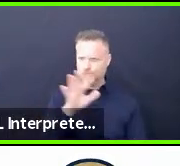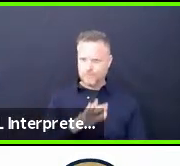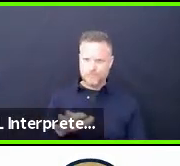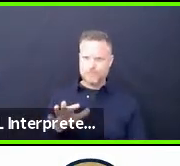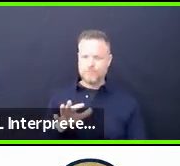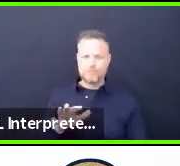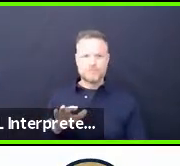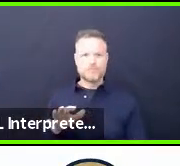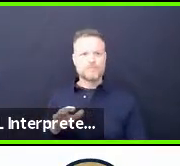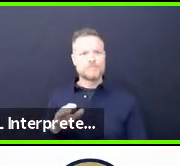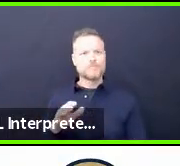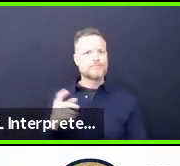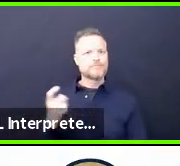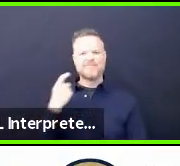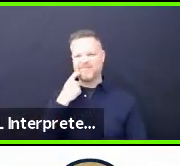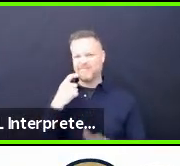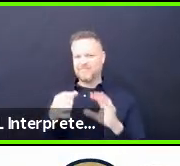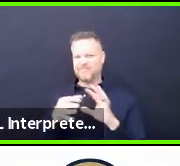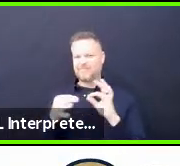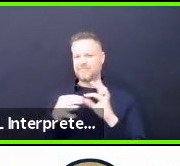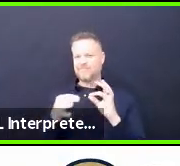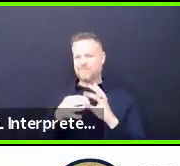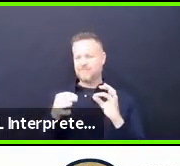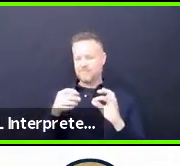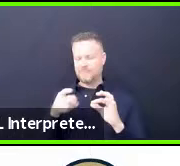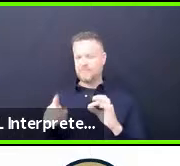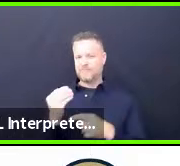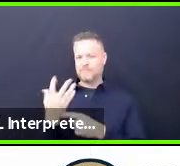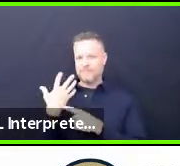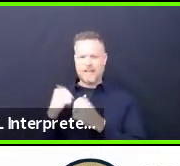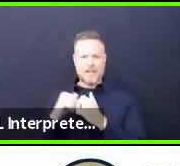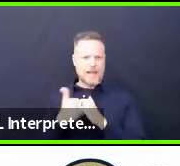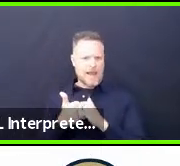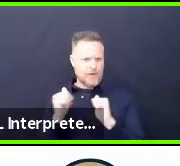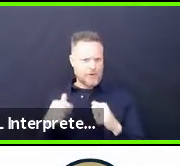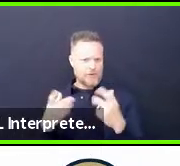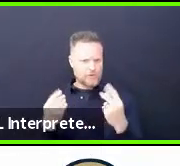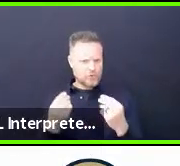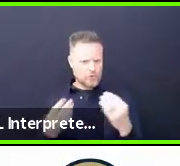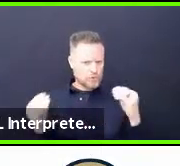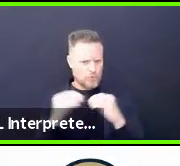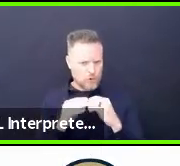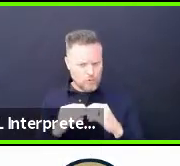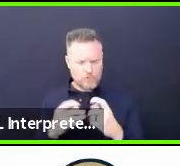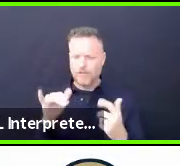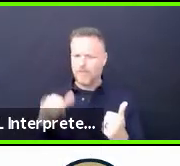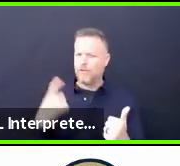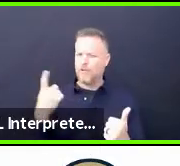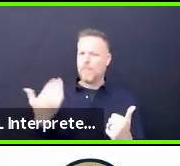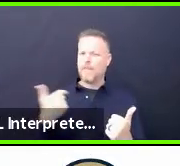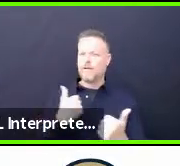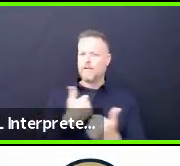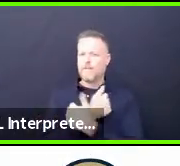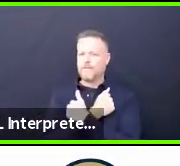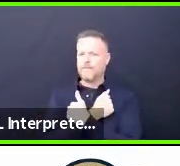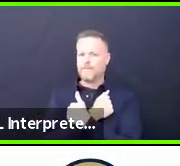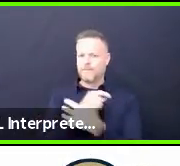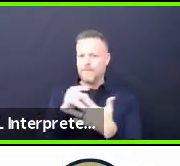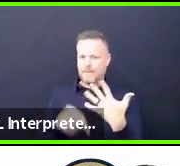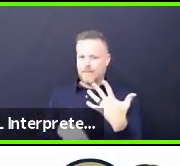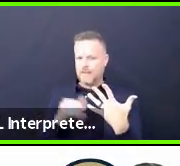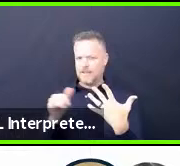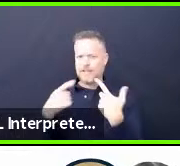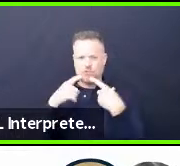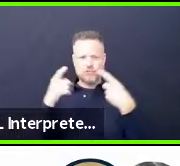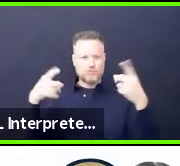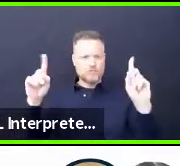hand up was just a quick comment that I was going to make on this slide on how can we do more of this. I just really love that because those are literally the things that have worked for